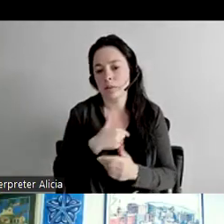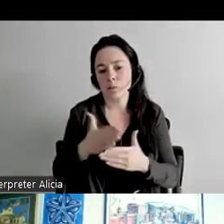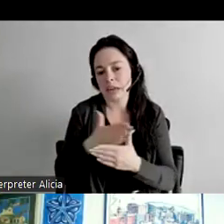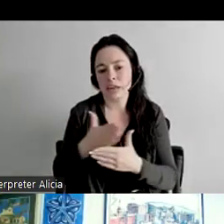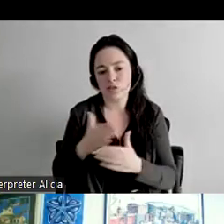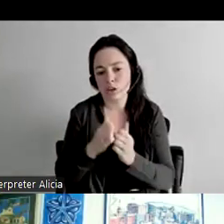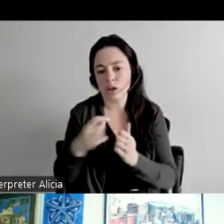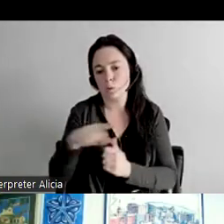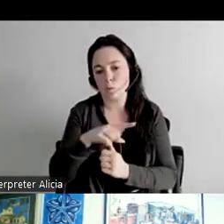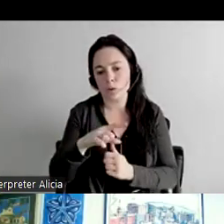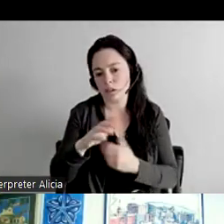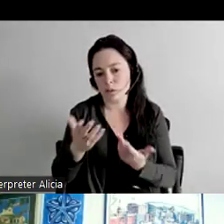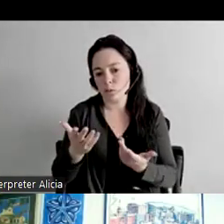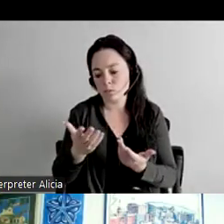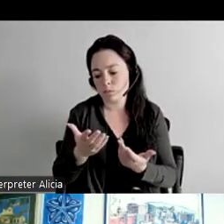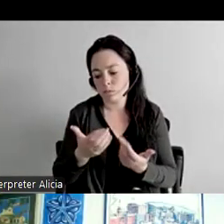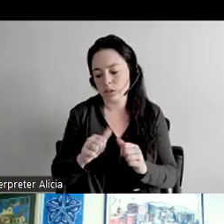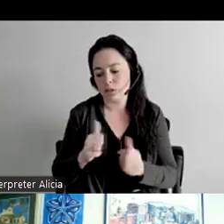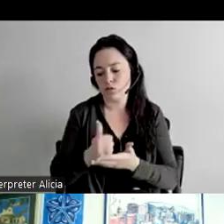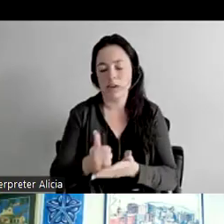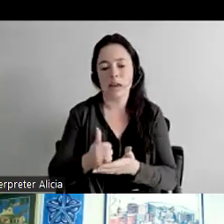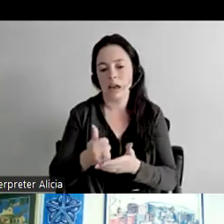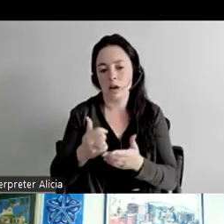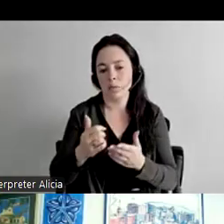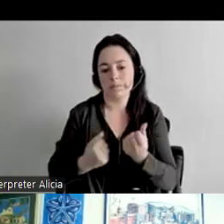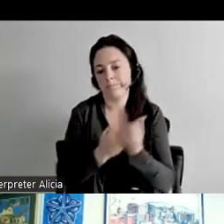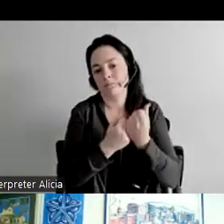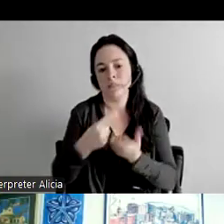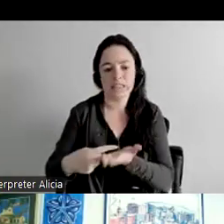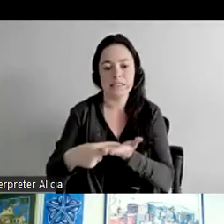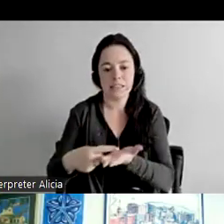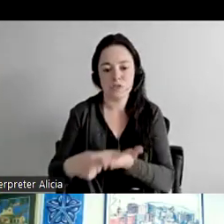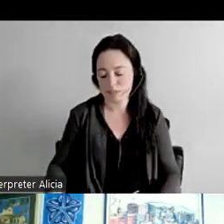you all to help inform the discussion. We can do that.